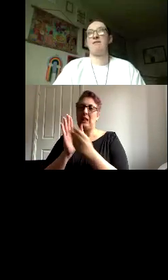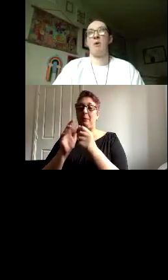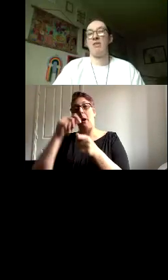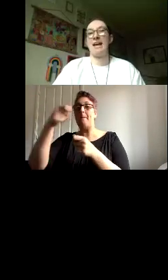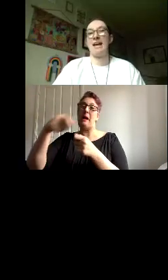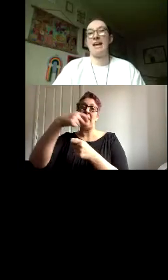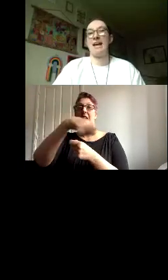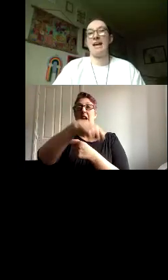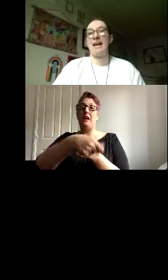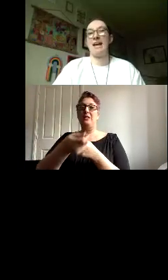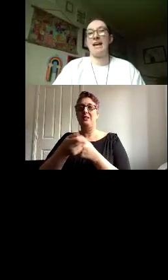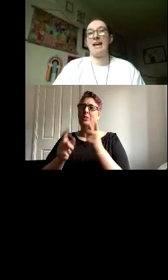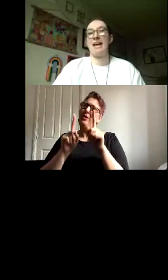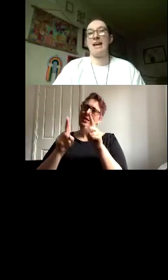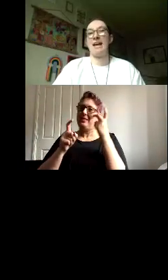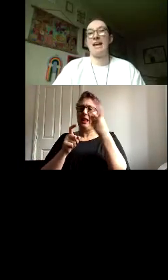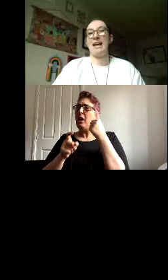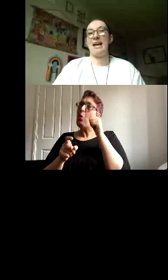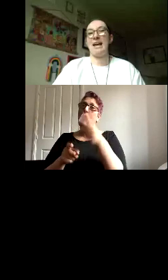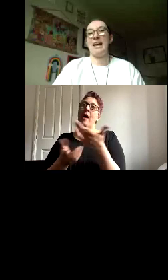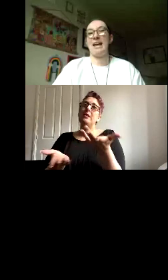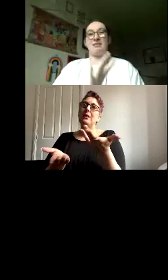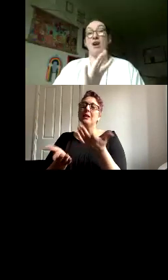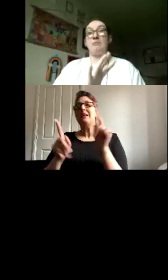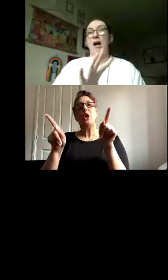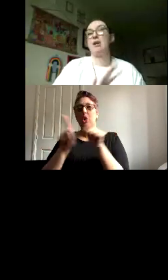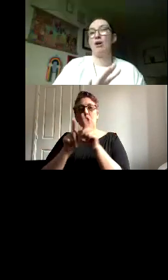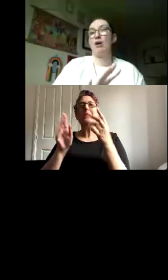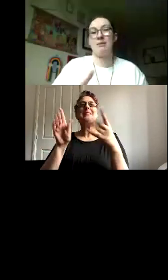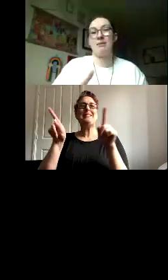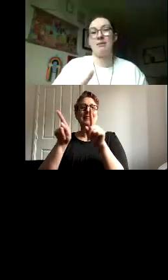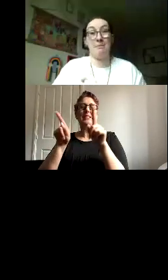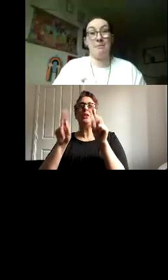idea of what that is. The sign might look like the thing